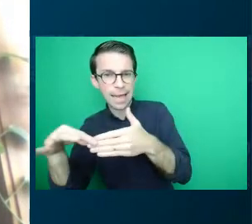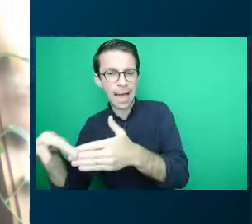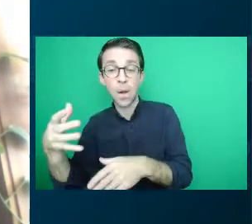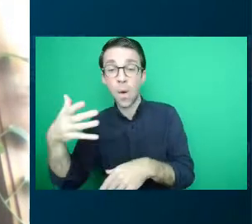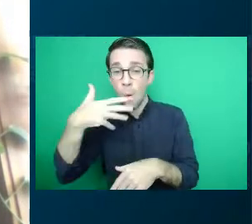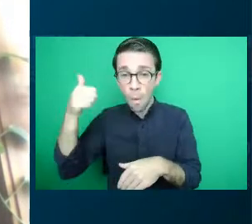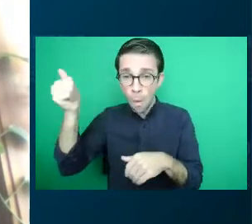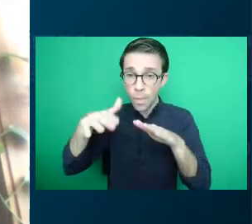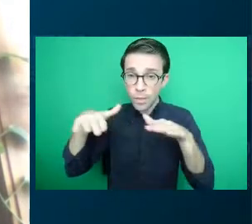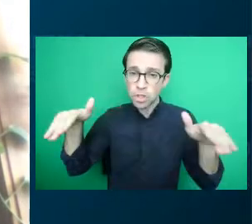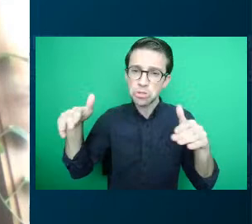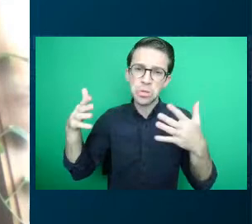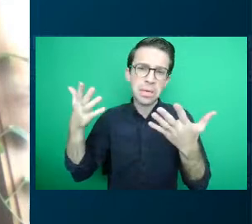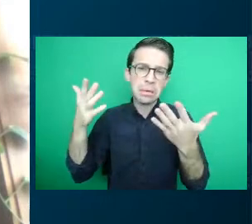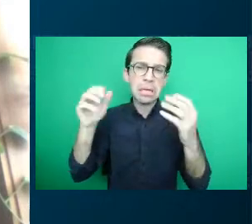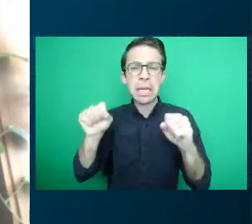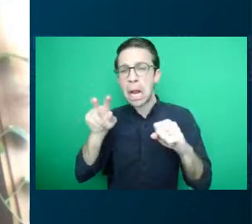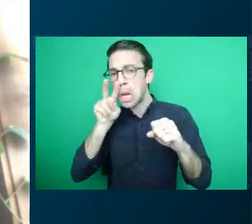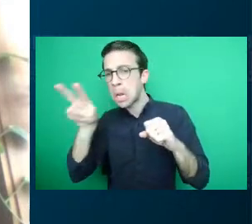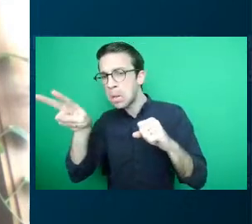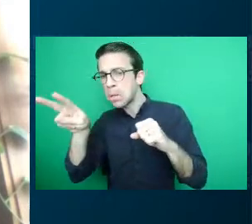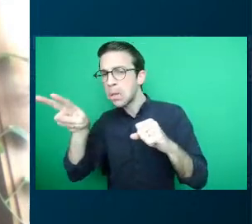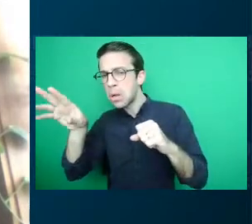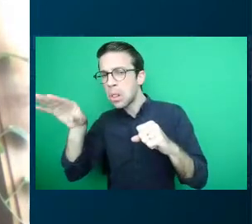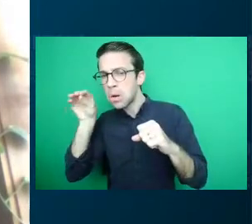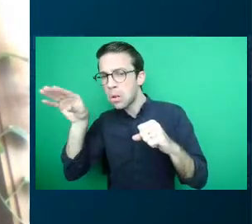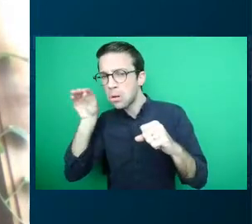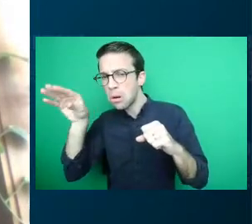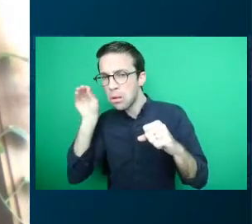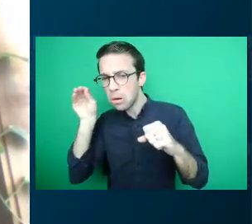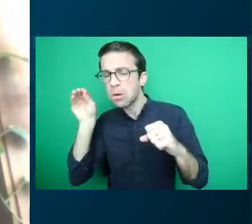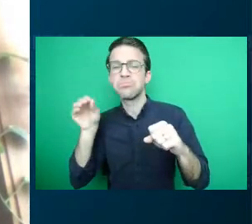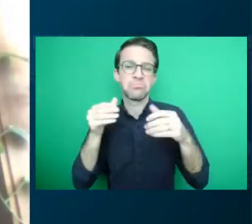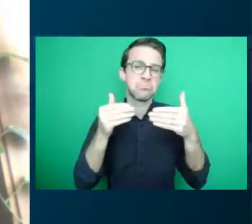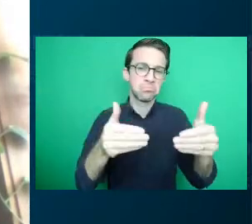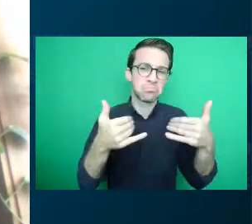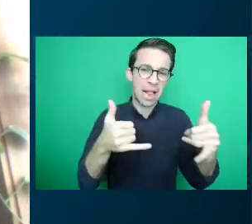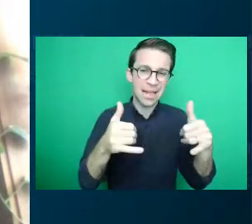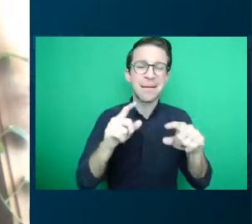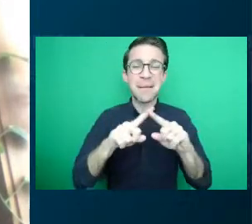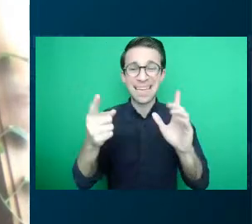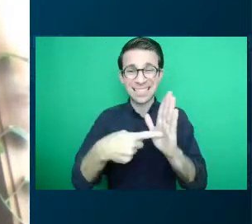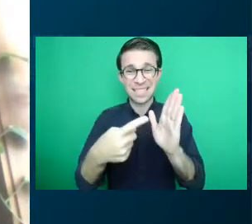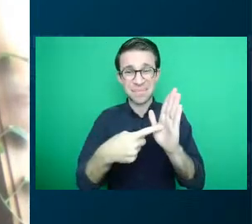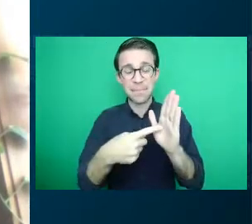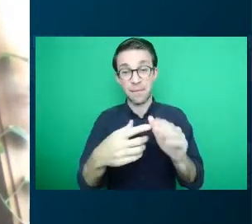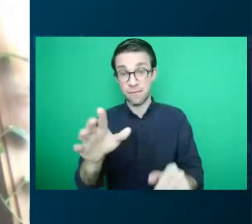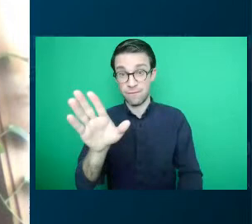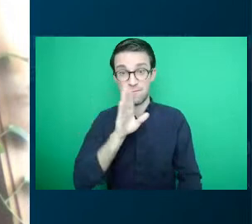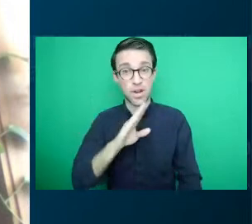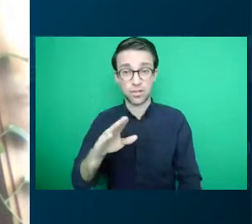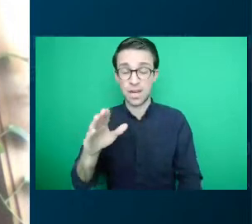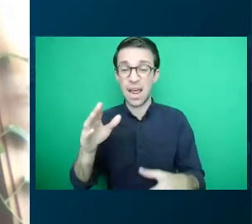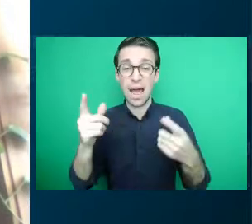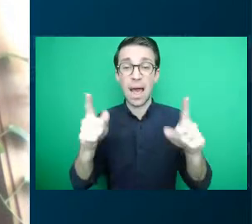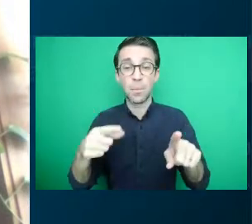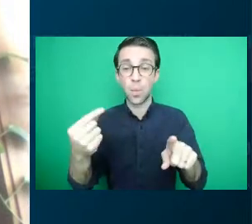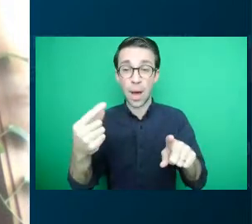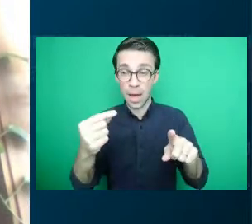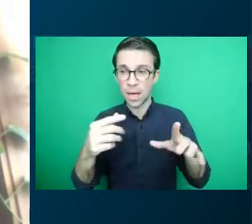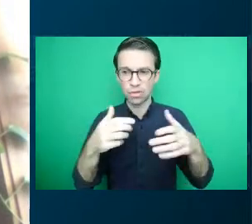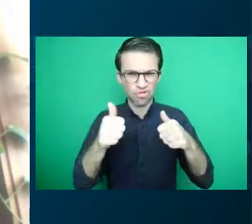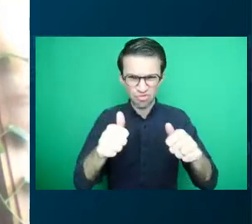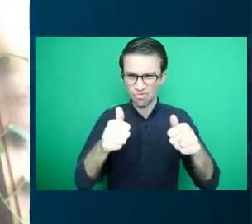children. In either case, though, again, it can be frustrating when you get stuck with something and you're like not sure what to do. So having some kind of support or guidance from